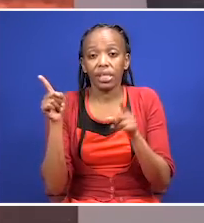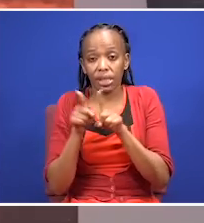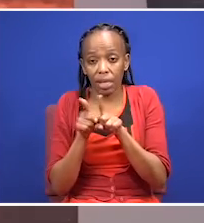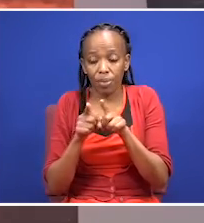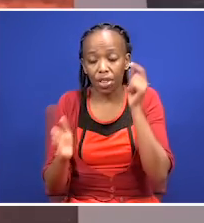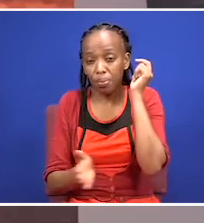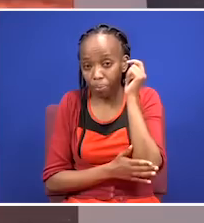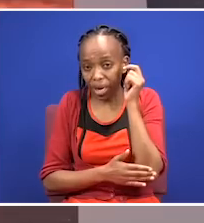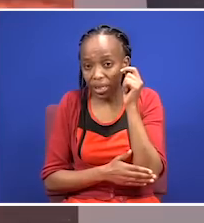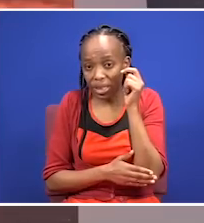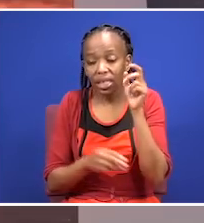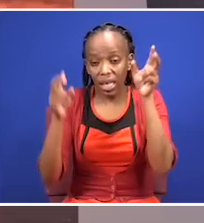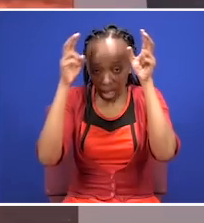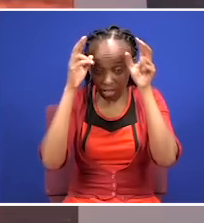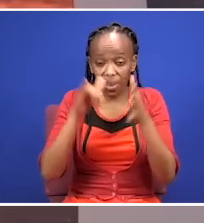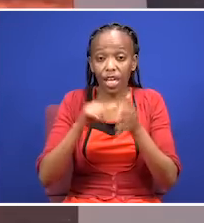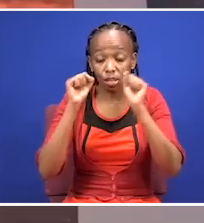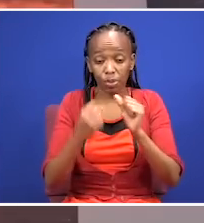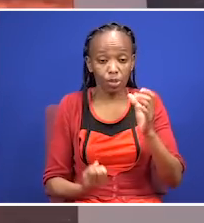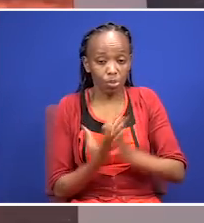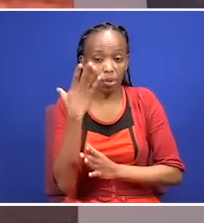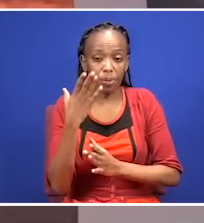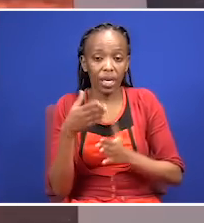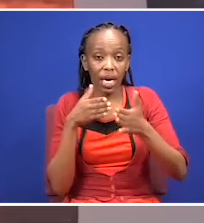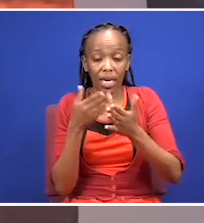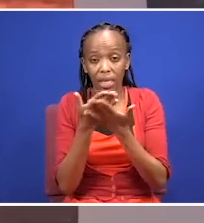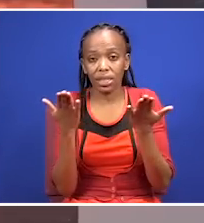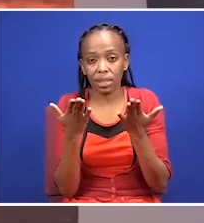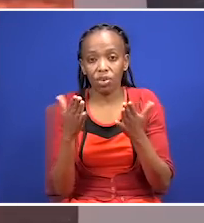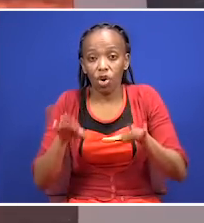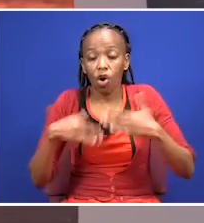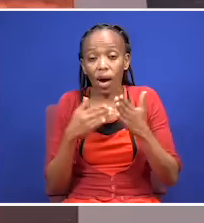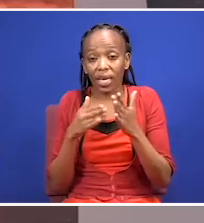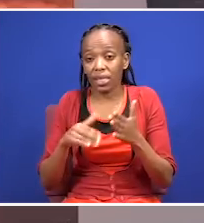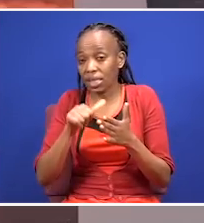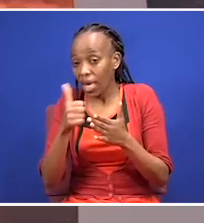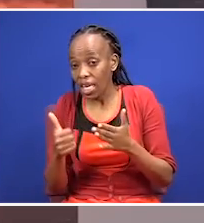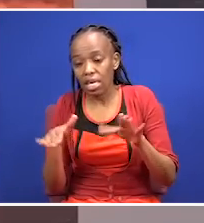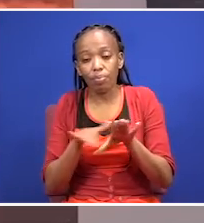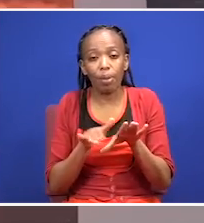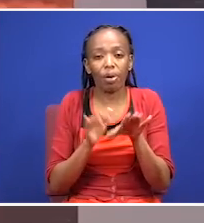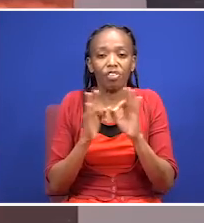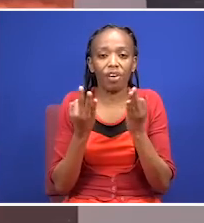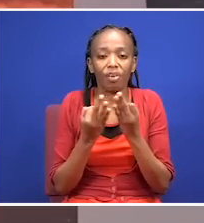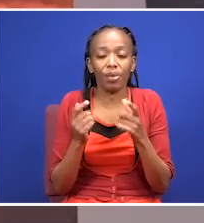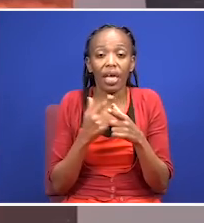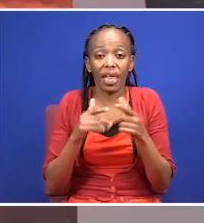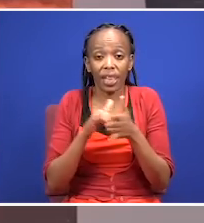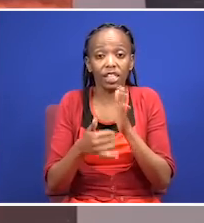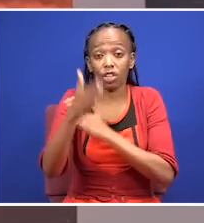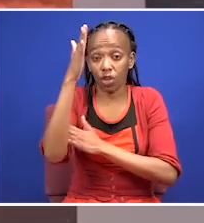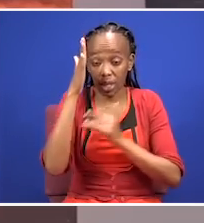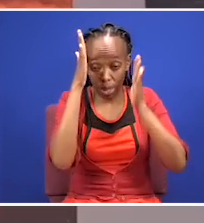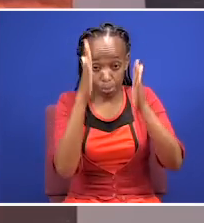in the bad evil that may have been done against you or against any member of the family and hence that godly